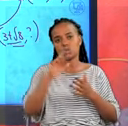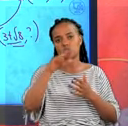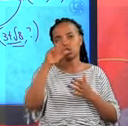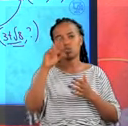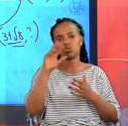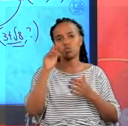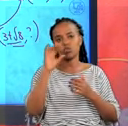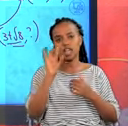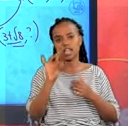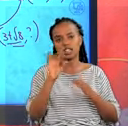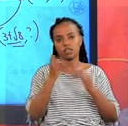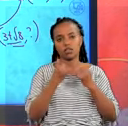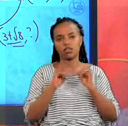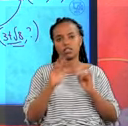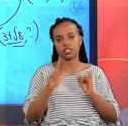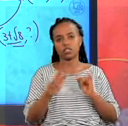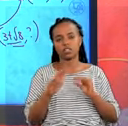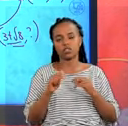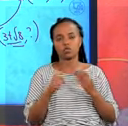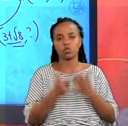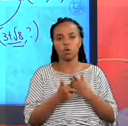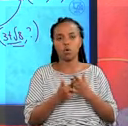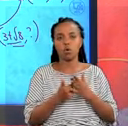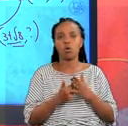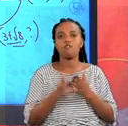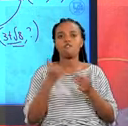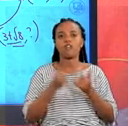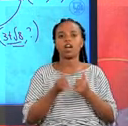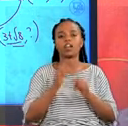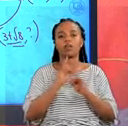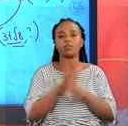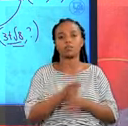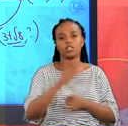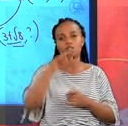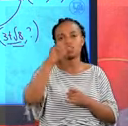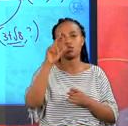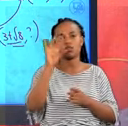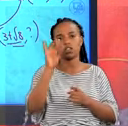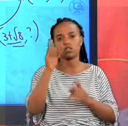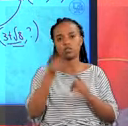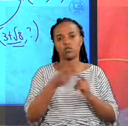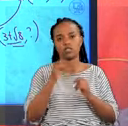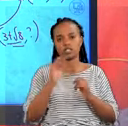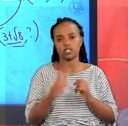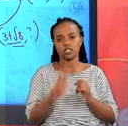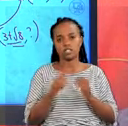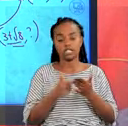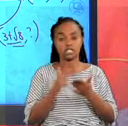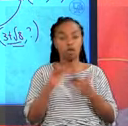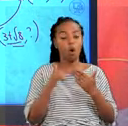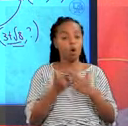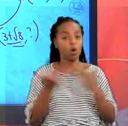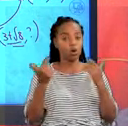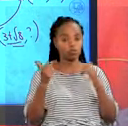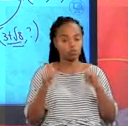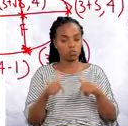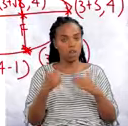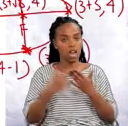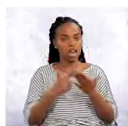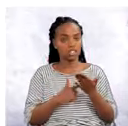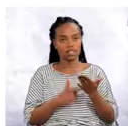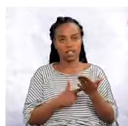of this ellipse will be this, the square root of 8 over 3. So this is all about today's